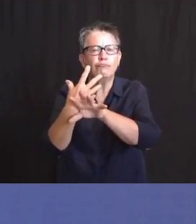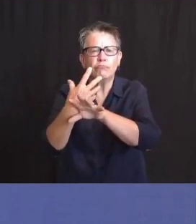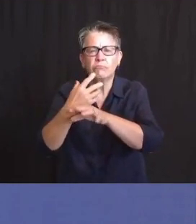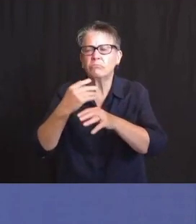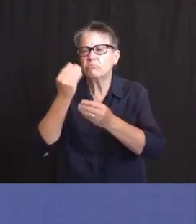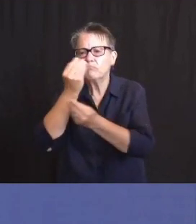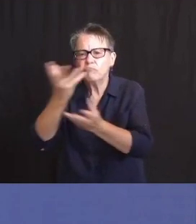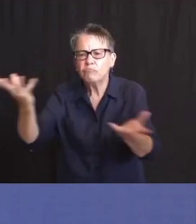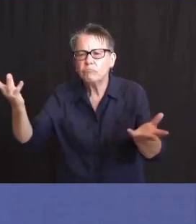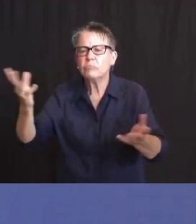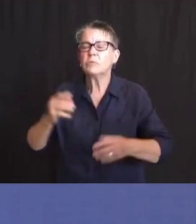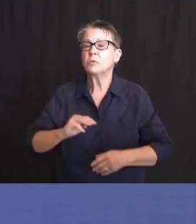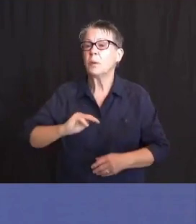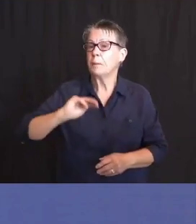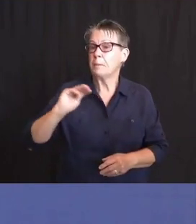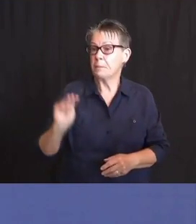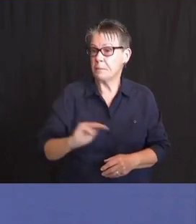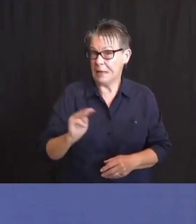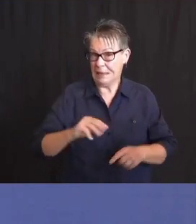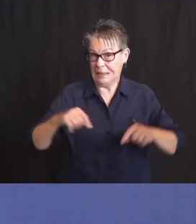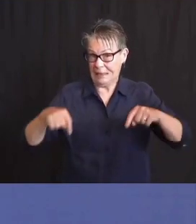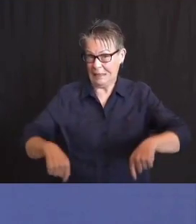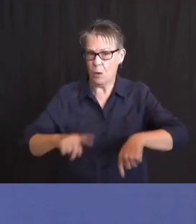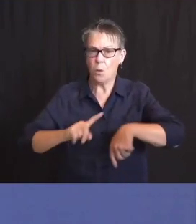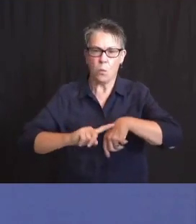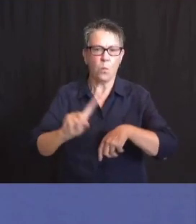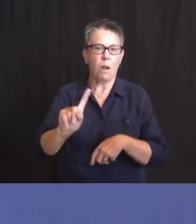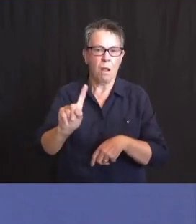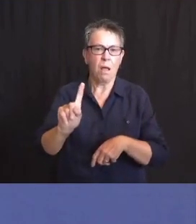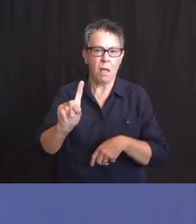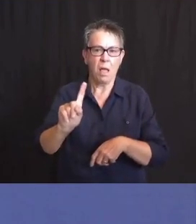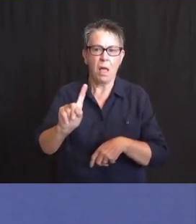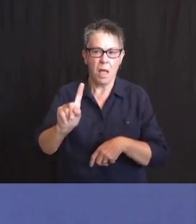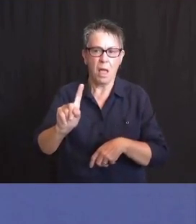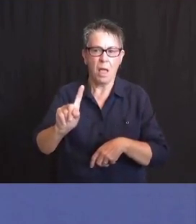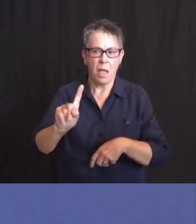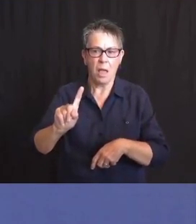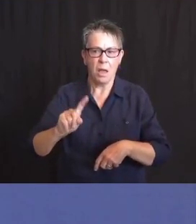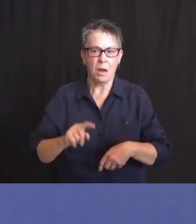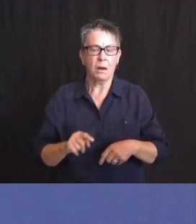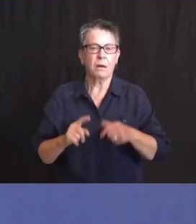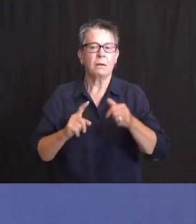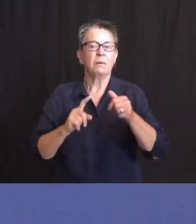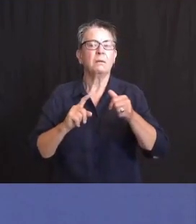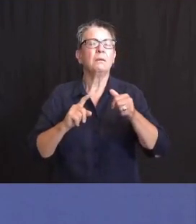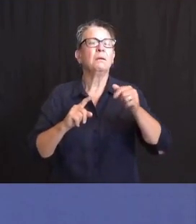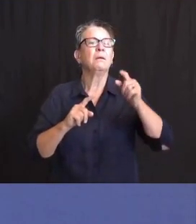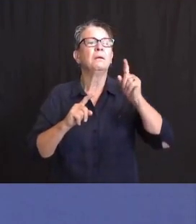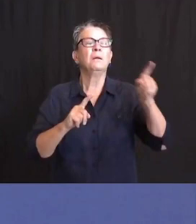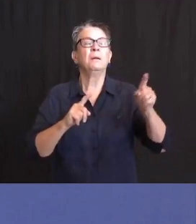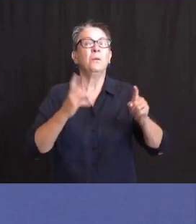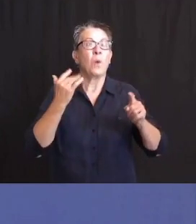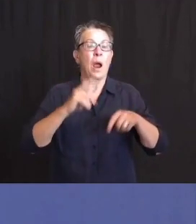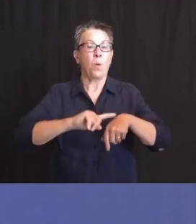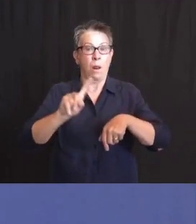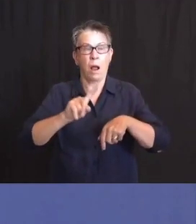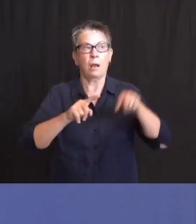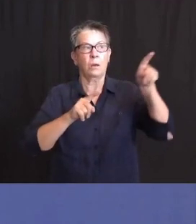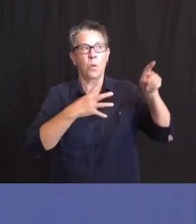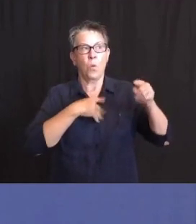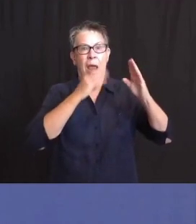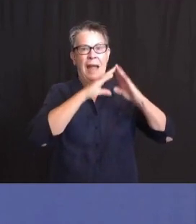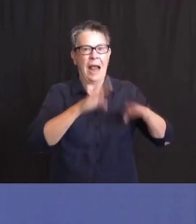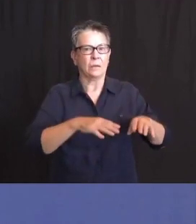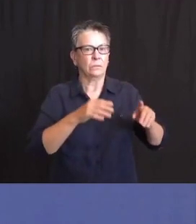is going to be at, I think, 4 o'clock or 3 o'clock, I think, on Monday. So we'll be able to hold our regular